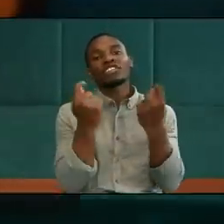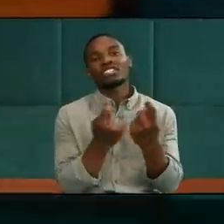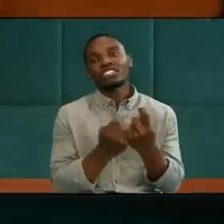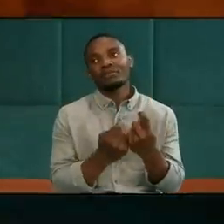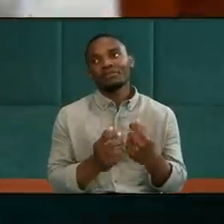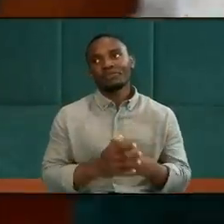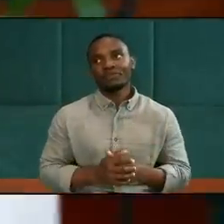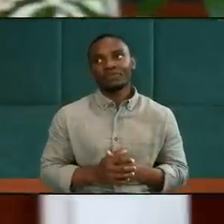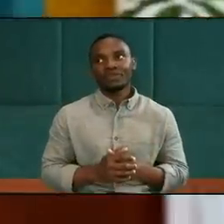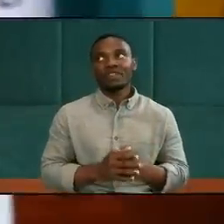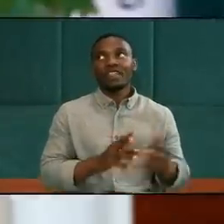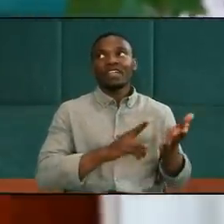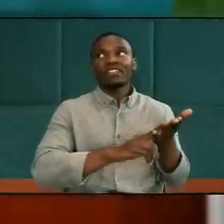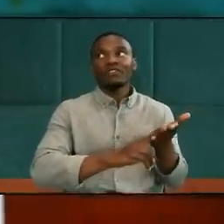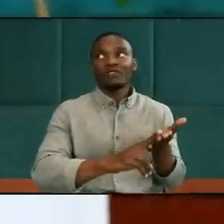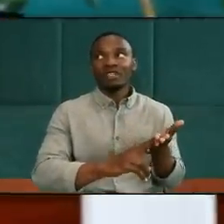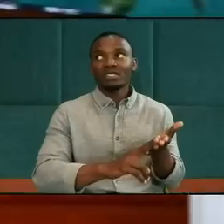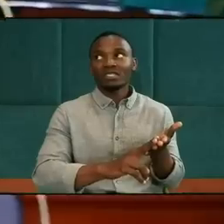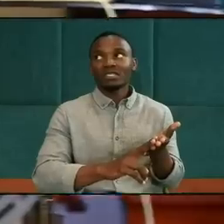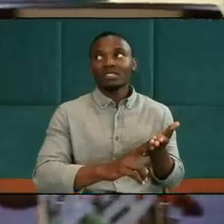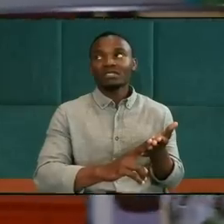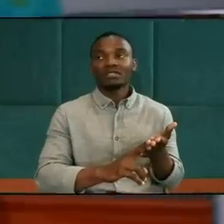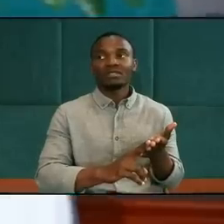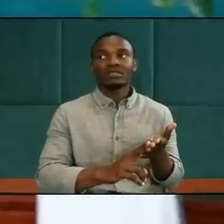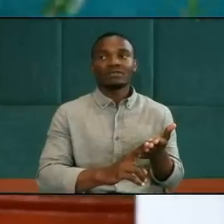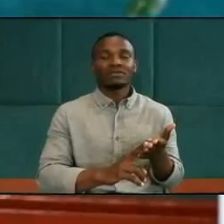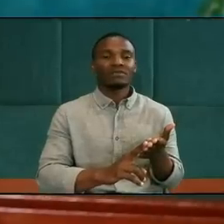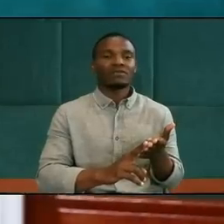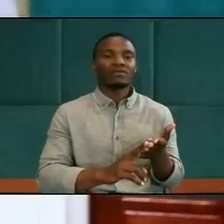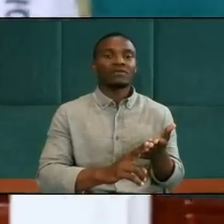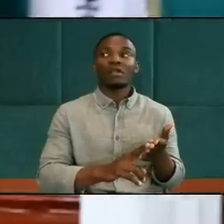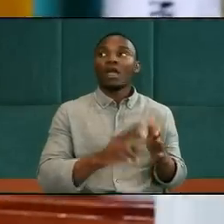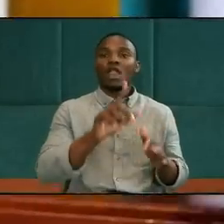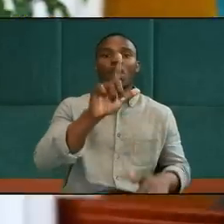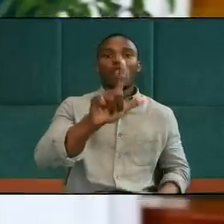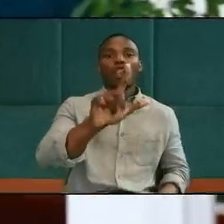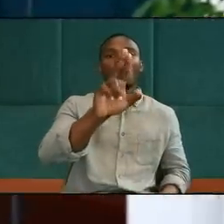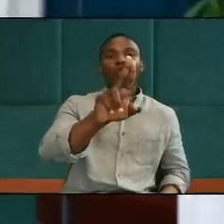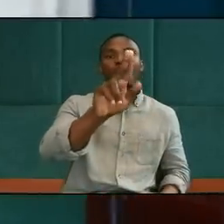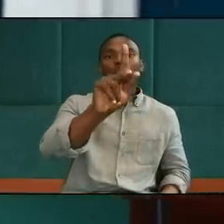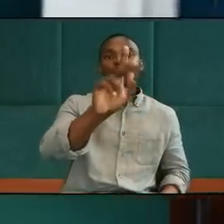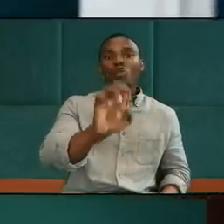text says. Here's the text. I'm in Luke 22, verse